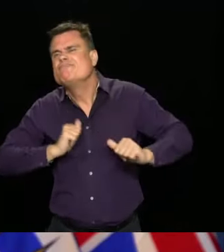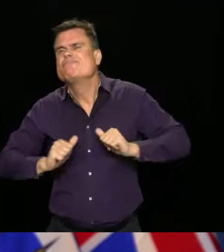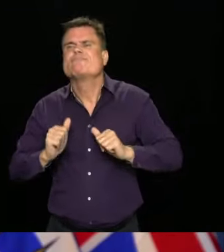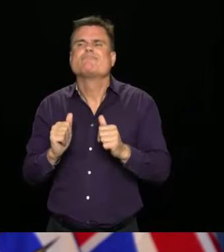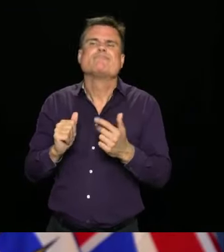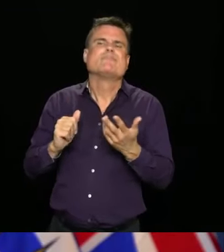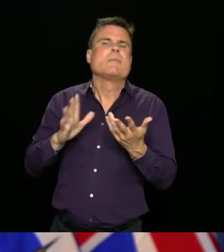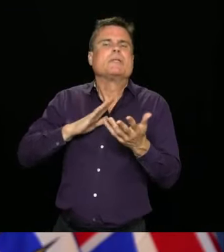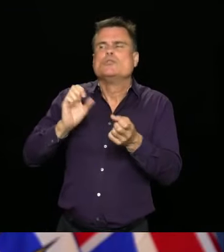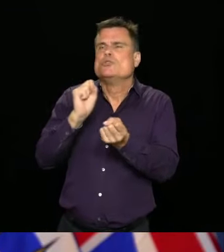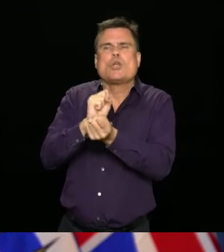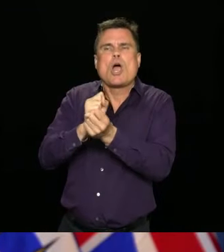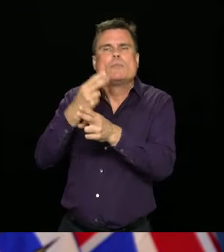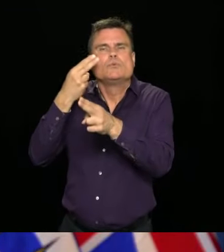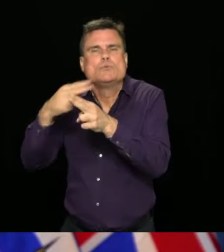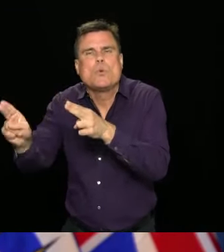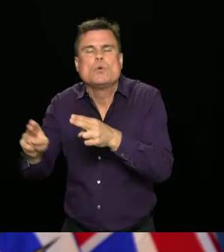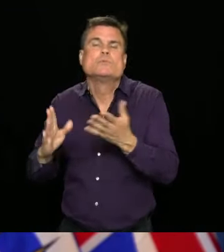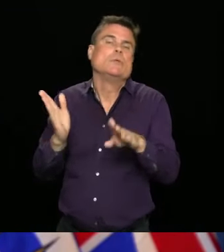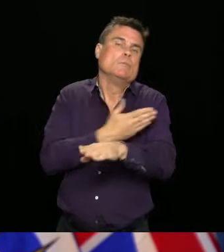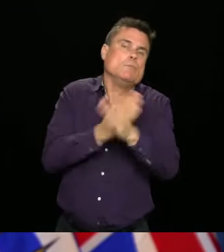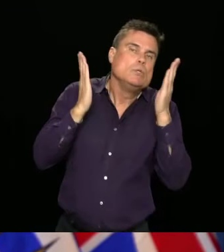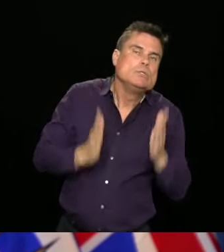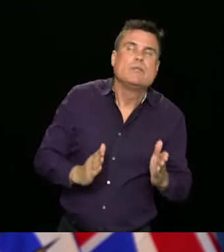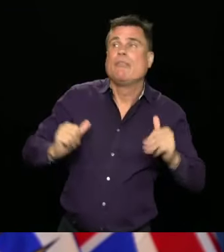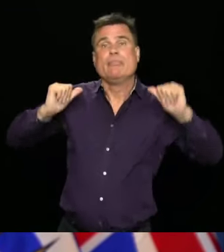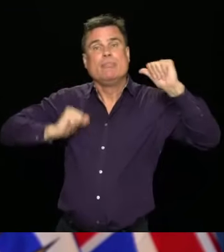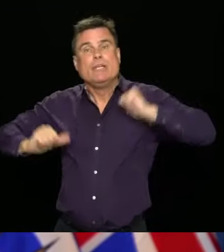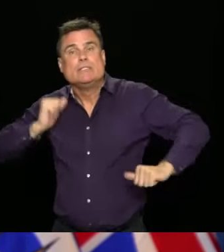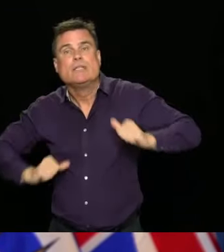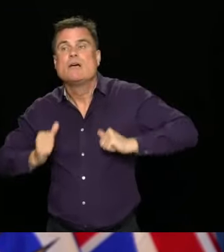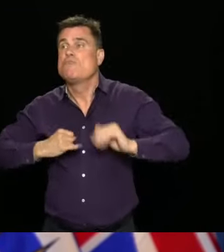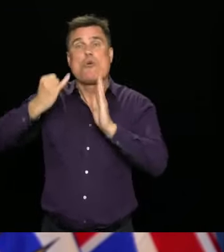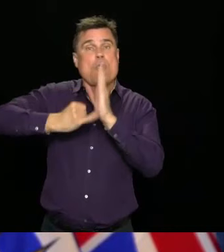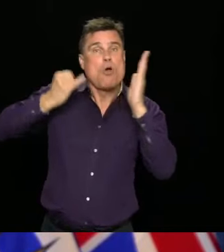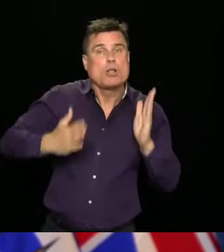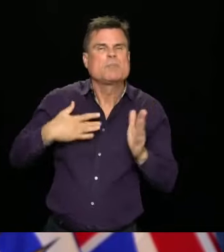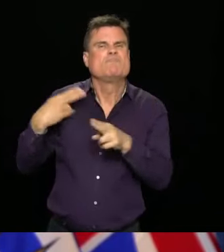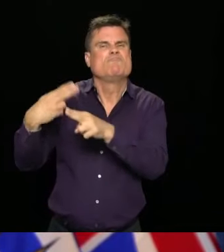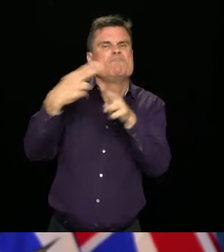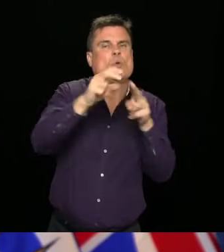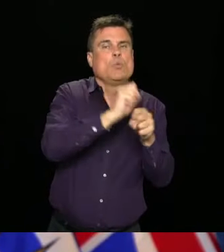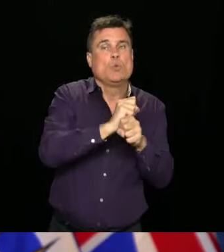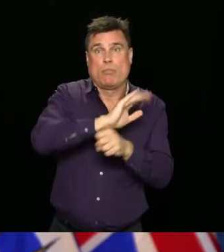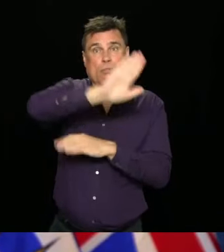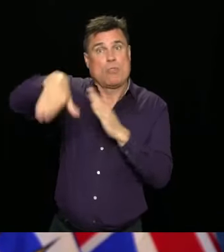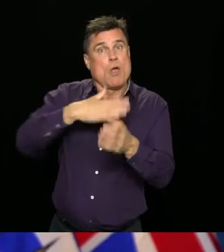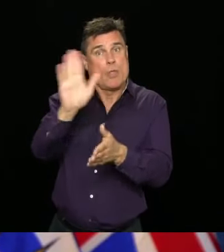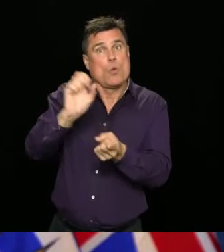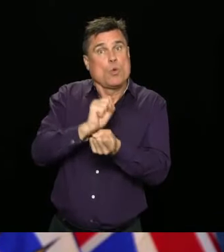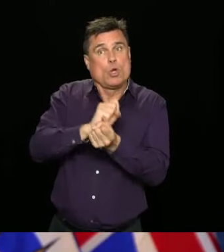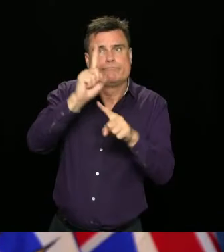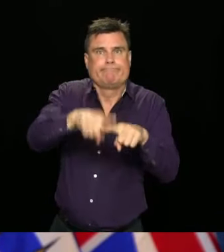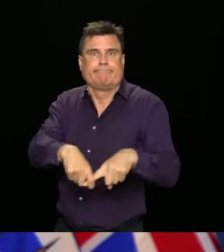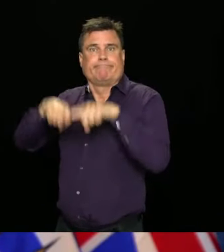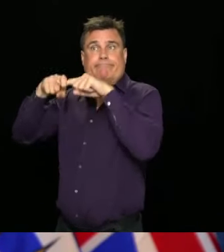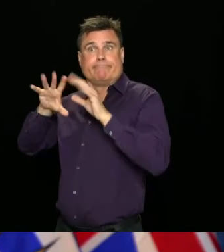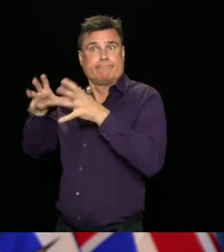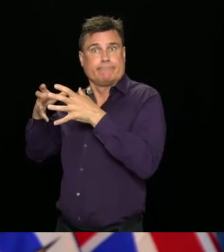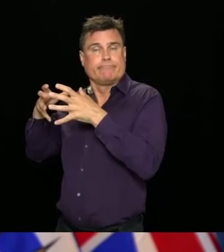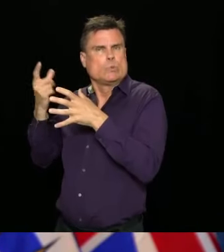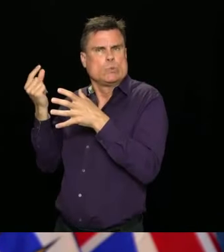leaving, those musicians, and there's artists, and there's all kinds of people who are in more gig type economies that won't be starting back up because people won't be back in theaters.